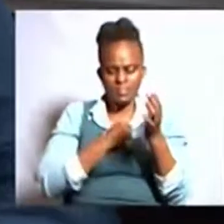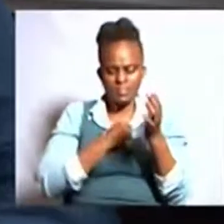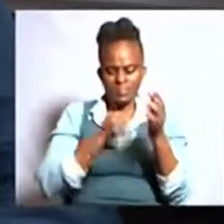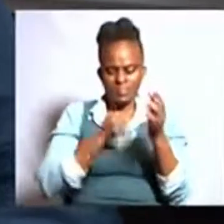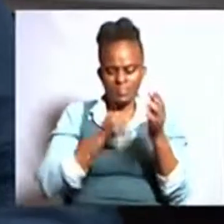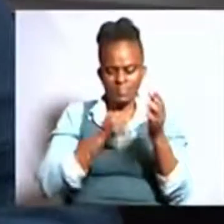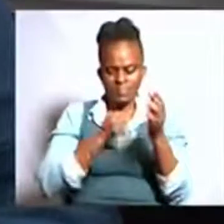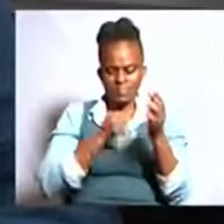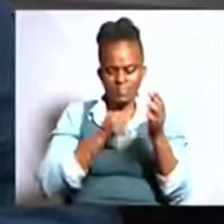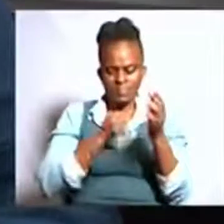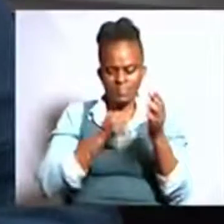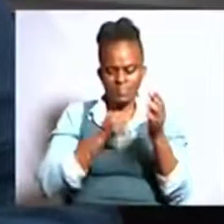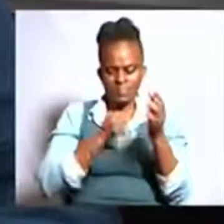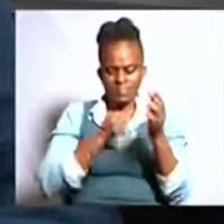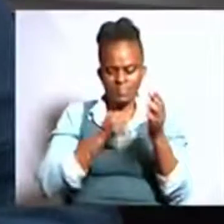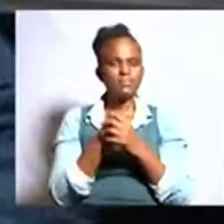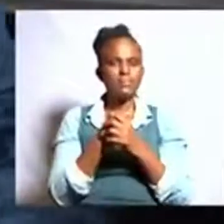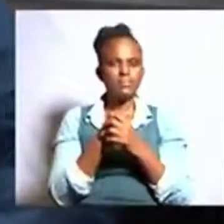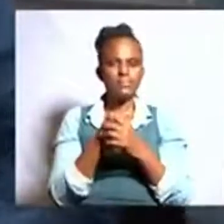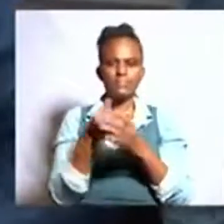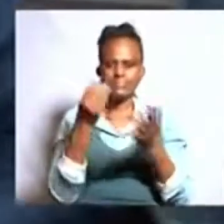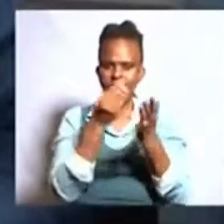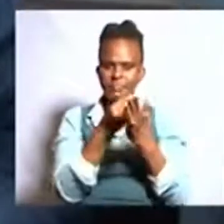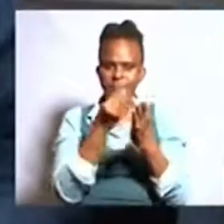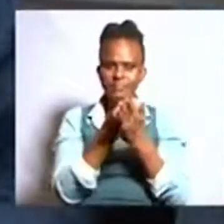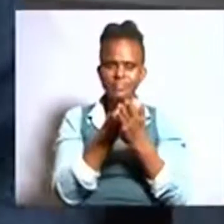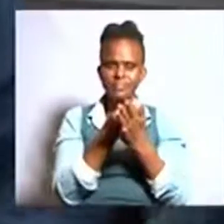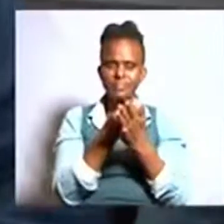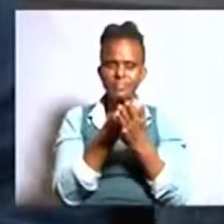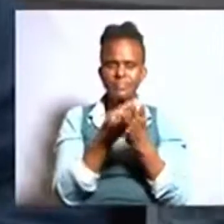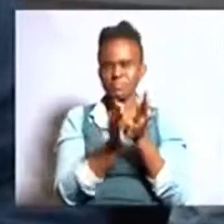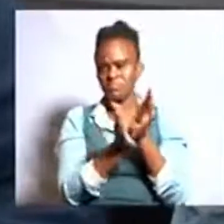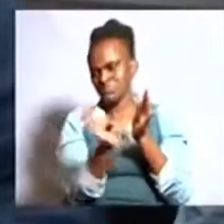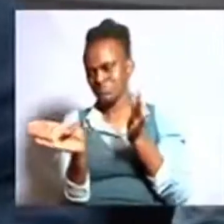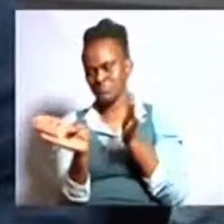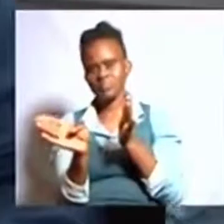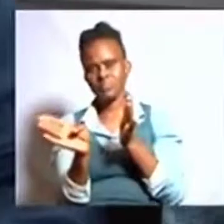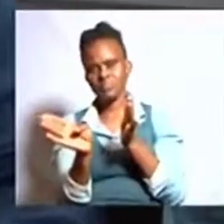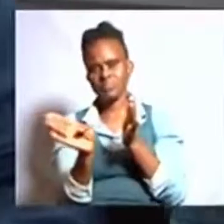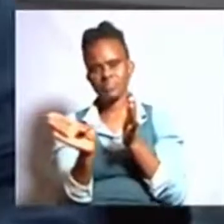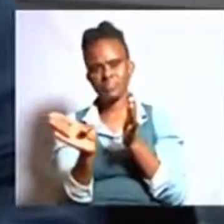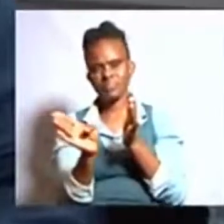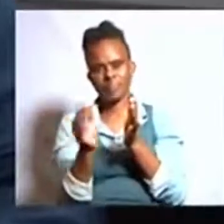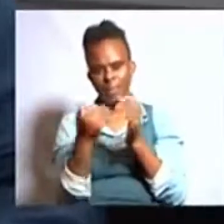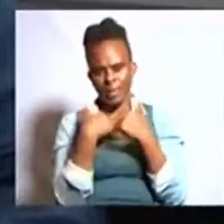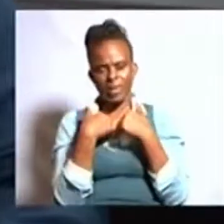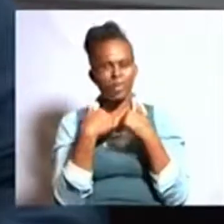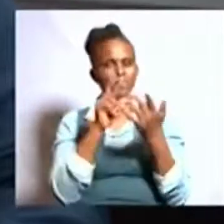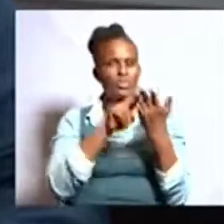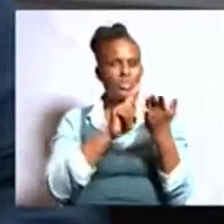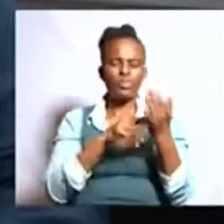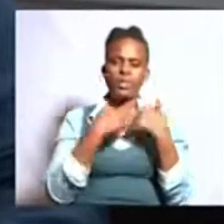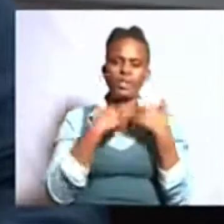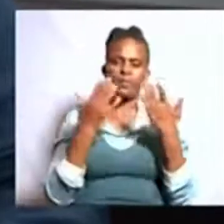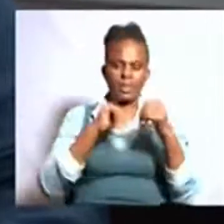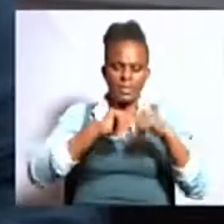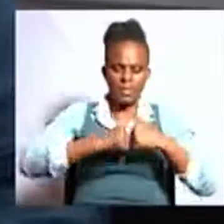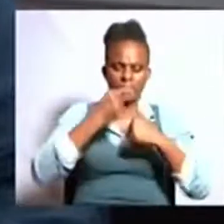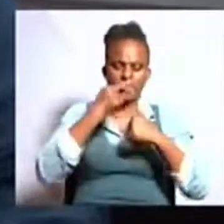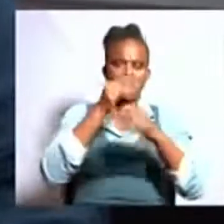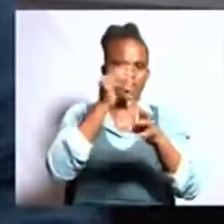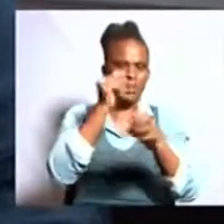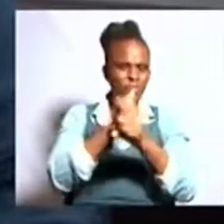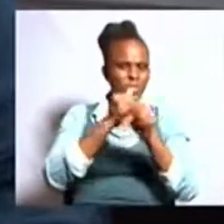for these monies being channeled elsewhere, because there is no report that we have received of